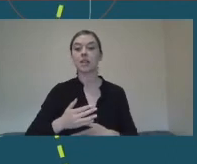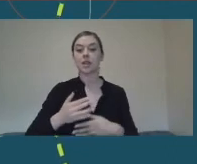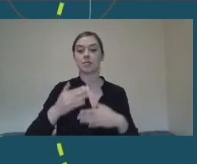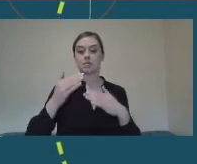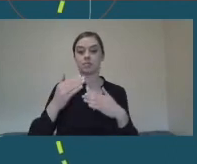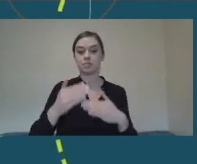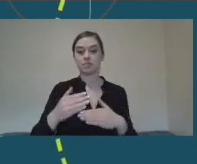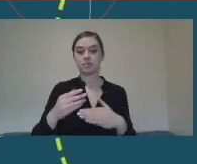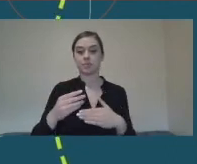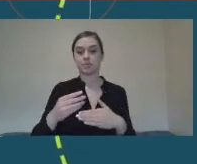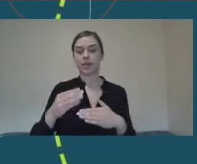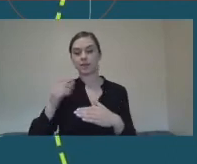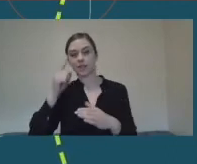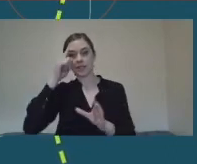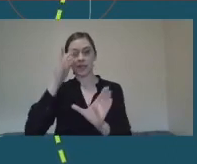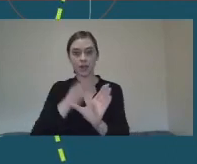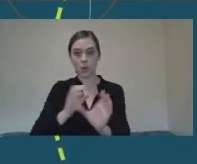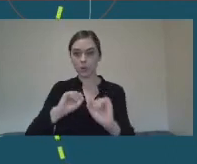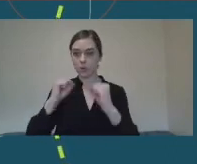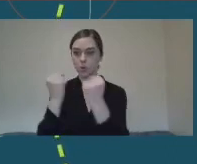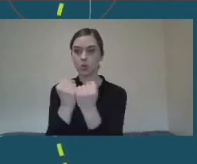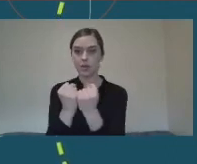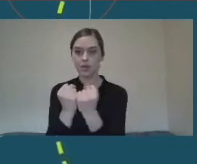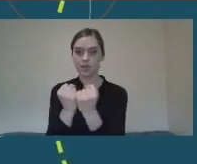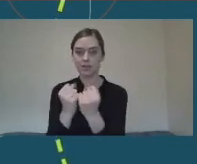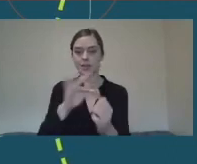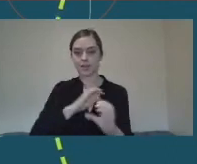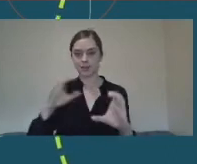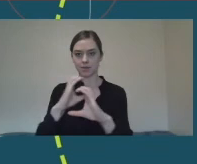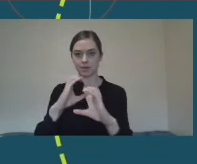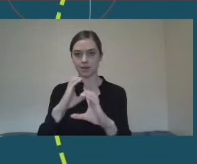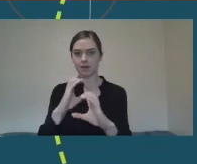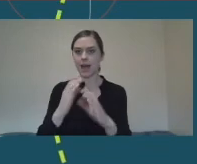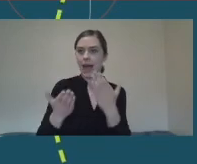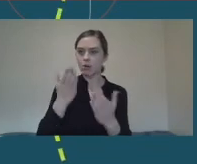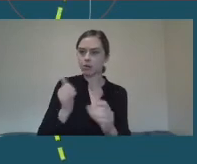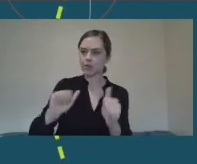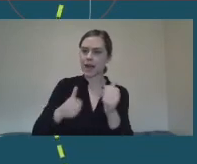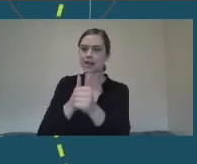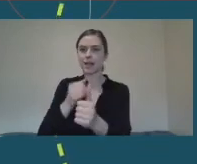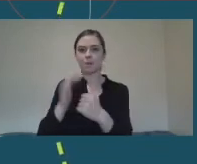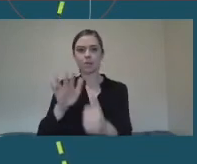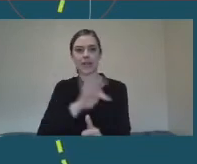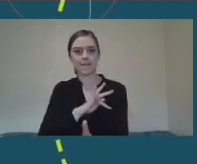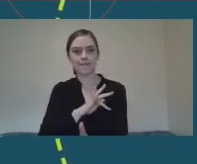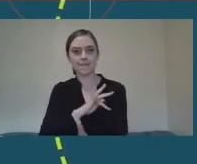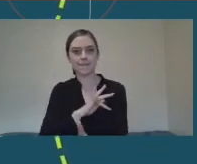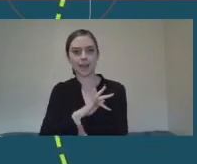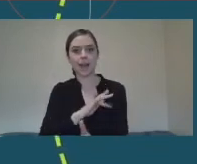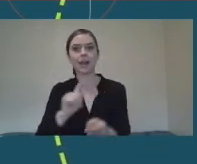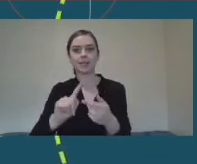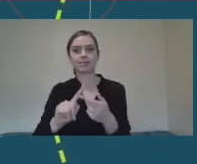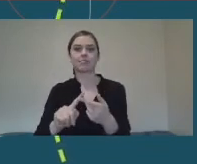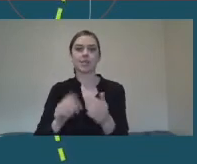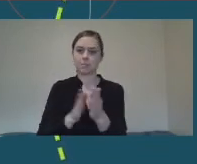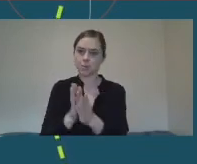psychosocial self-care. So we want to teach people with disabilities how to advocate for themselves and increase their self-determination. That's also an integral